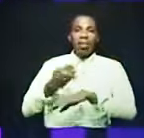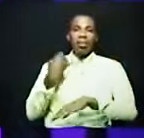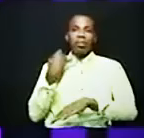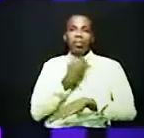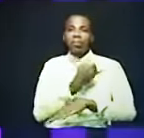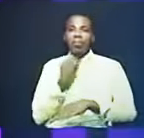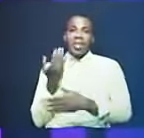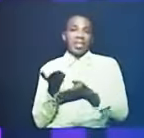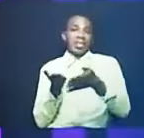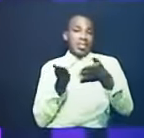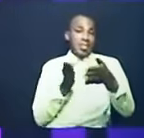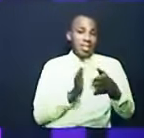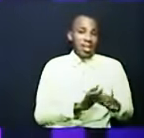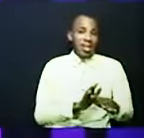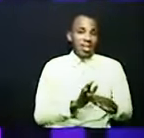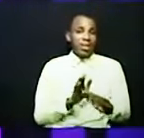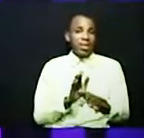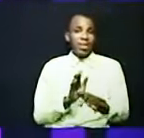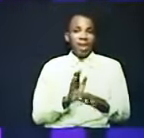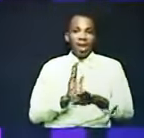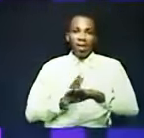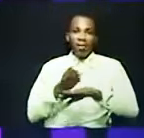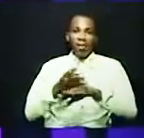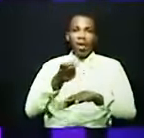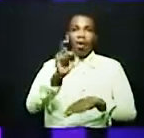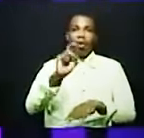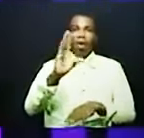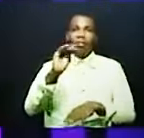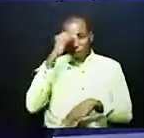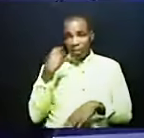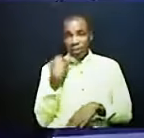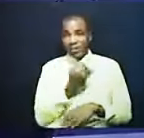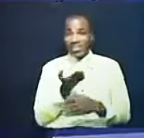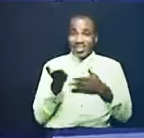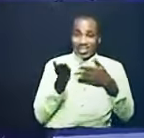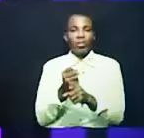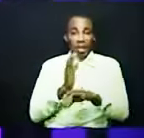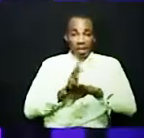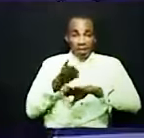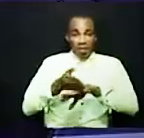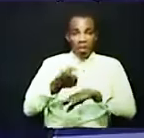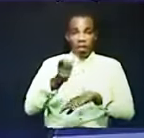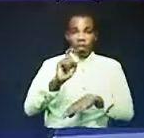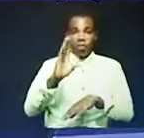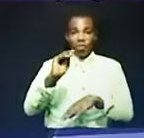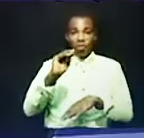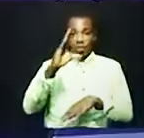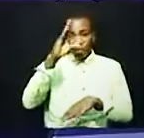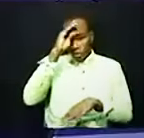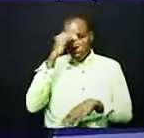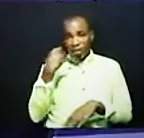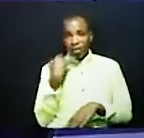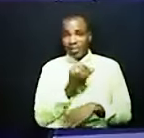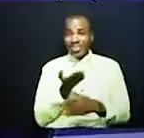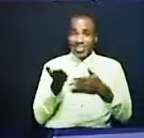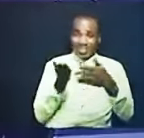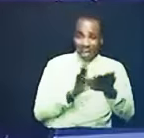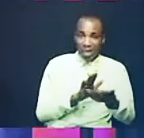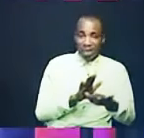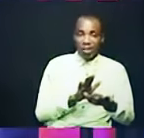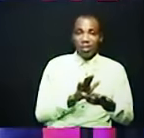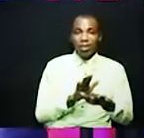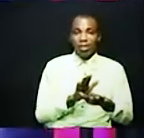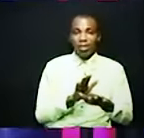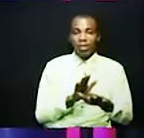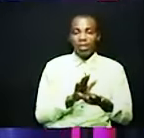had died. You can now what you actually mean is in Frisia or ha any a dionuma a di ni won a chino.